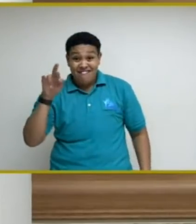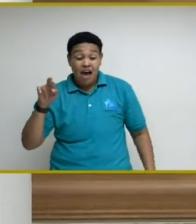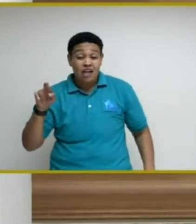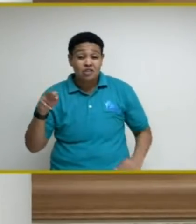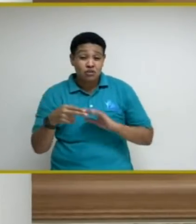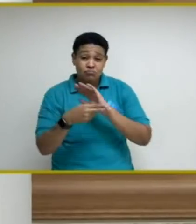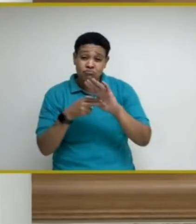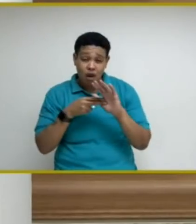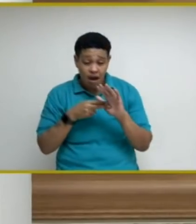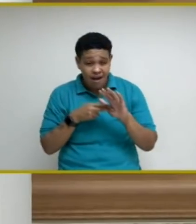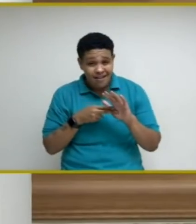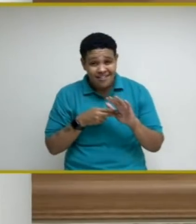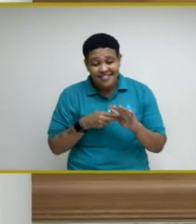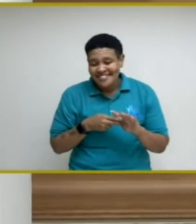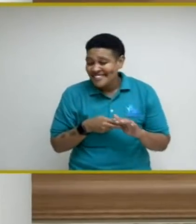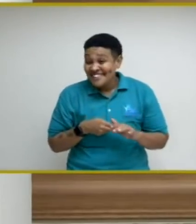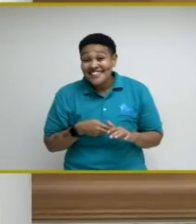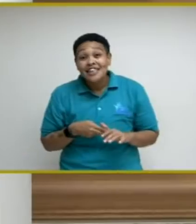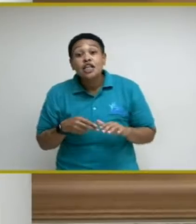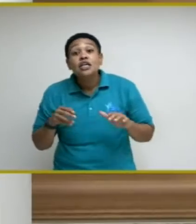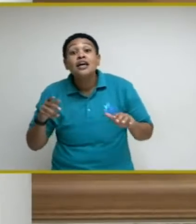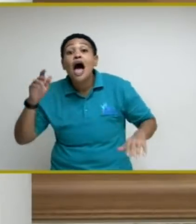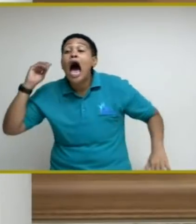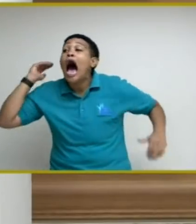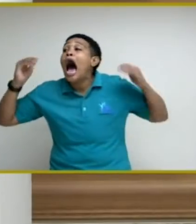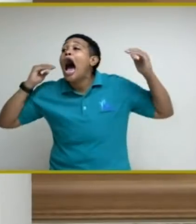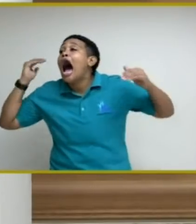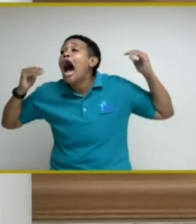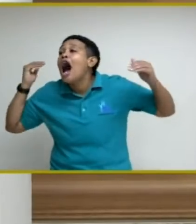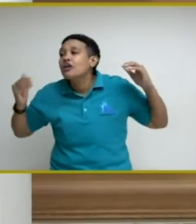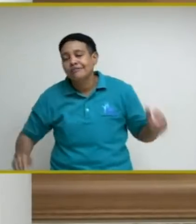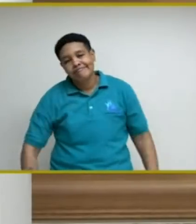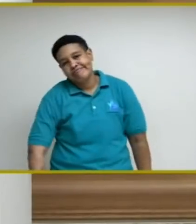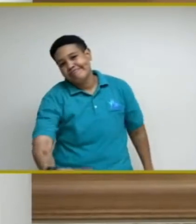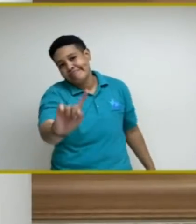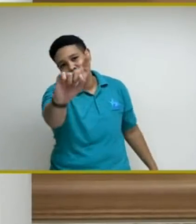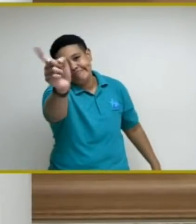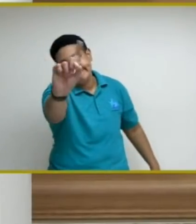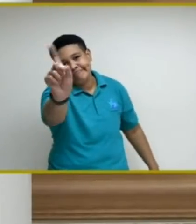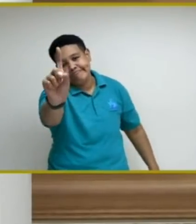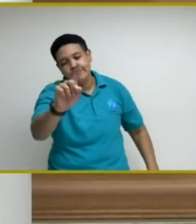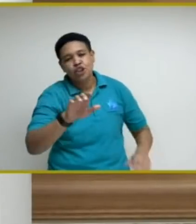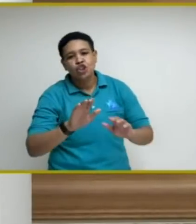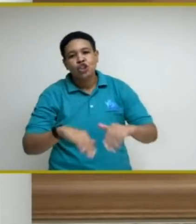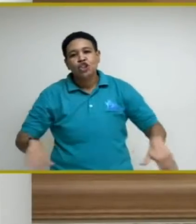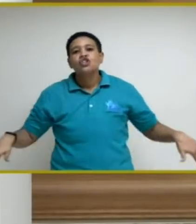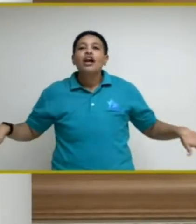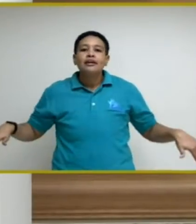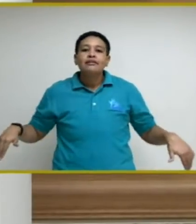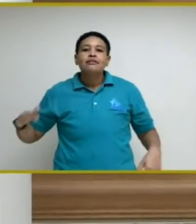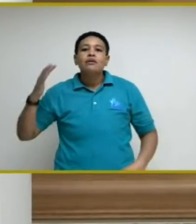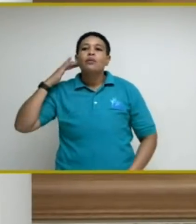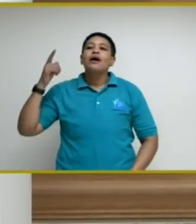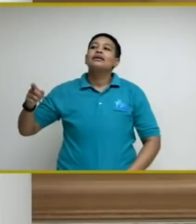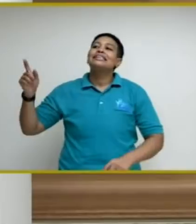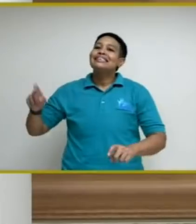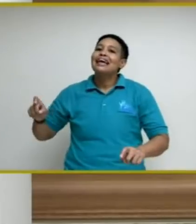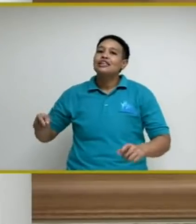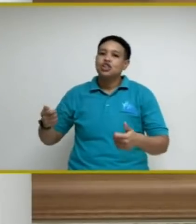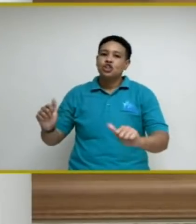Pfizer vaccine is to focus on our young people, our children, because that is the one that was tested,